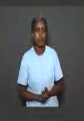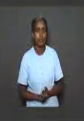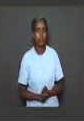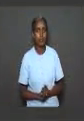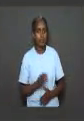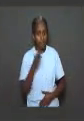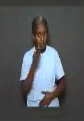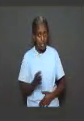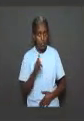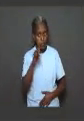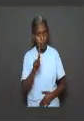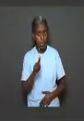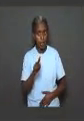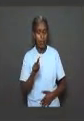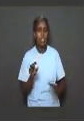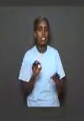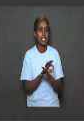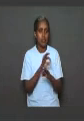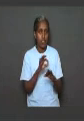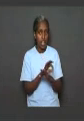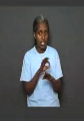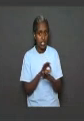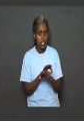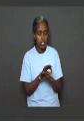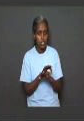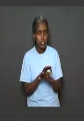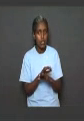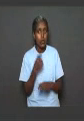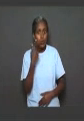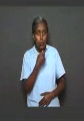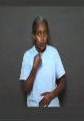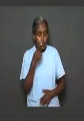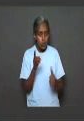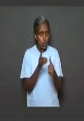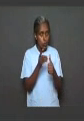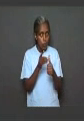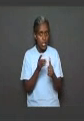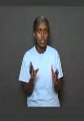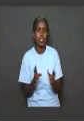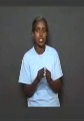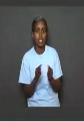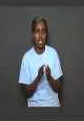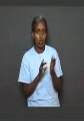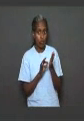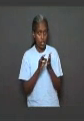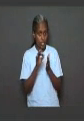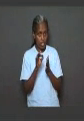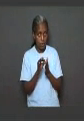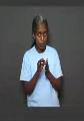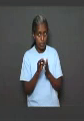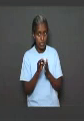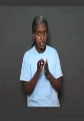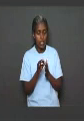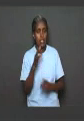F prime is the function whose domain is the set of numbers at